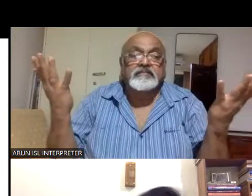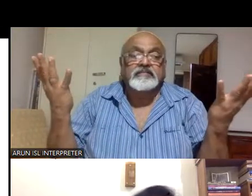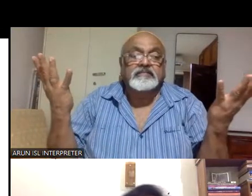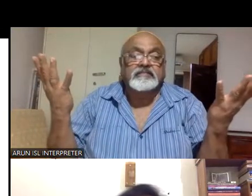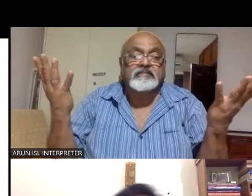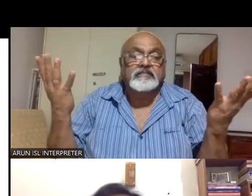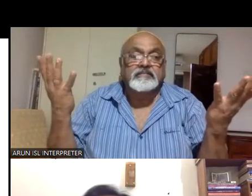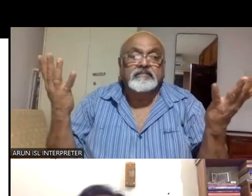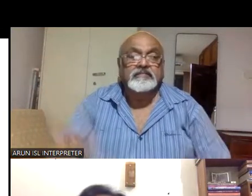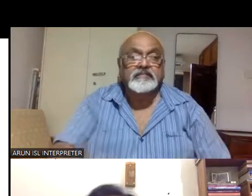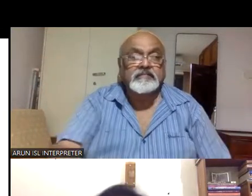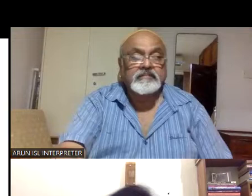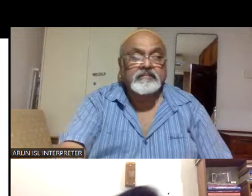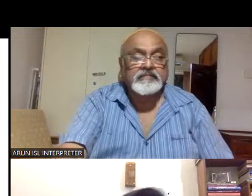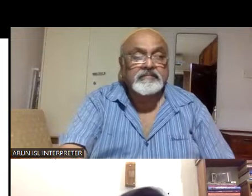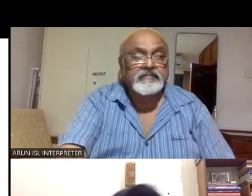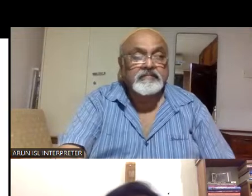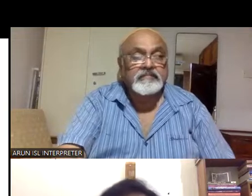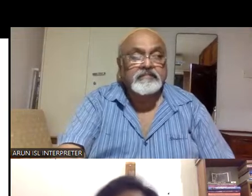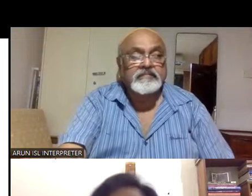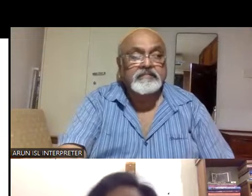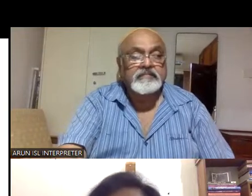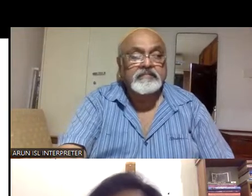Now let us come to the third word